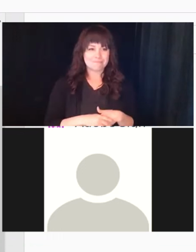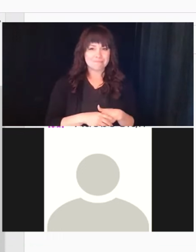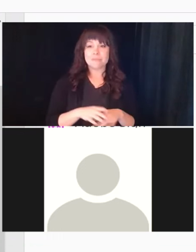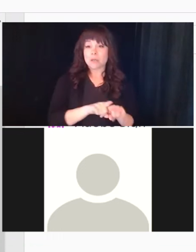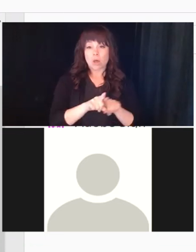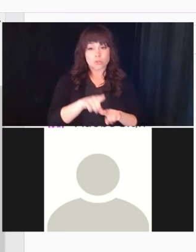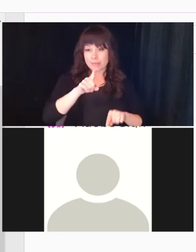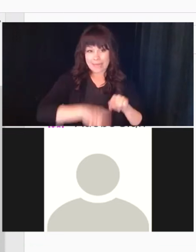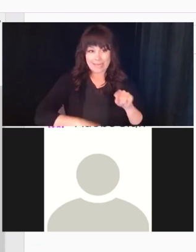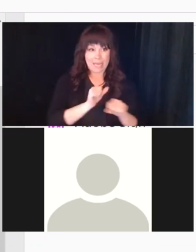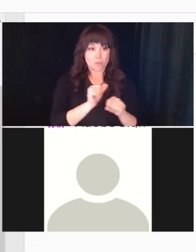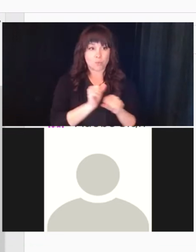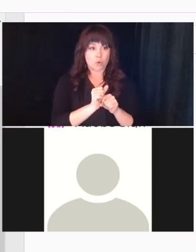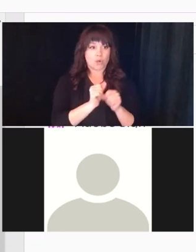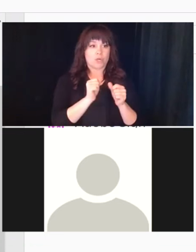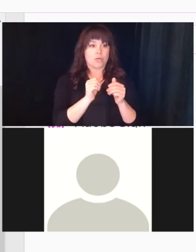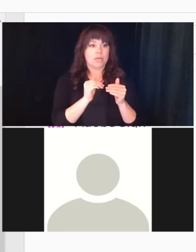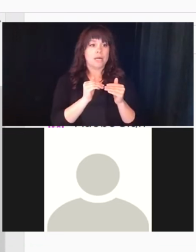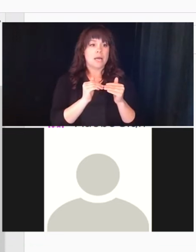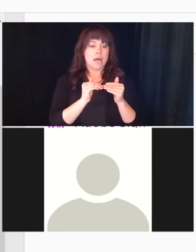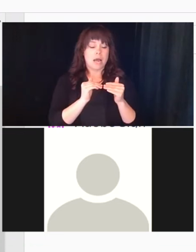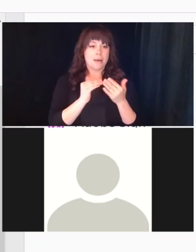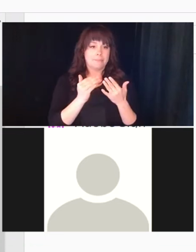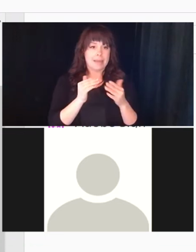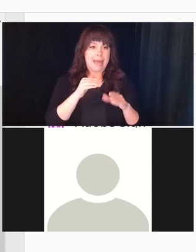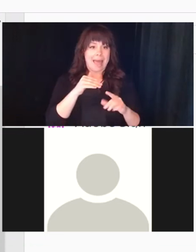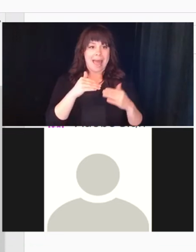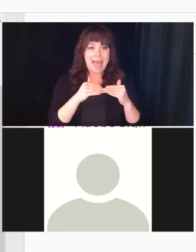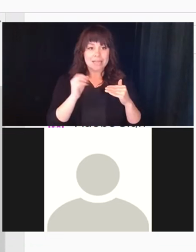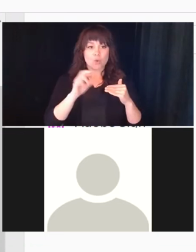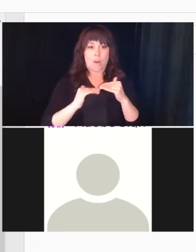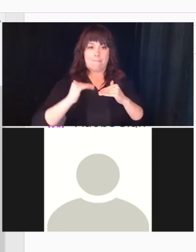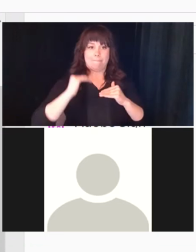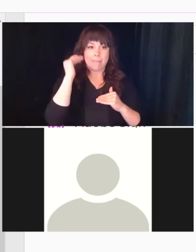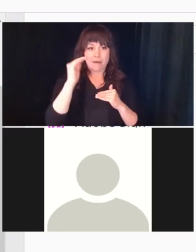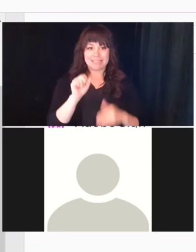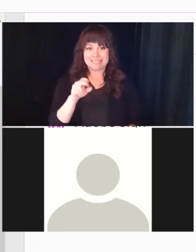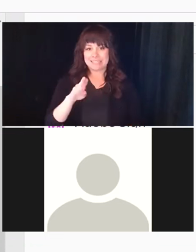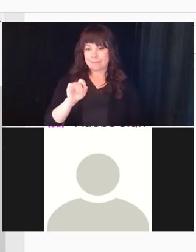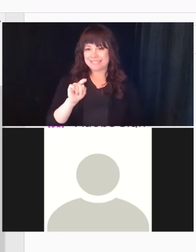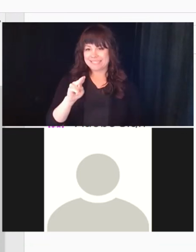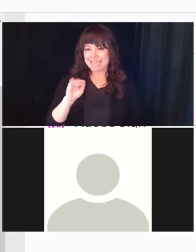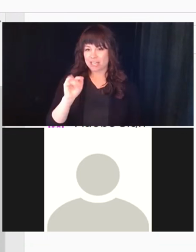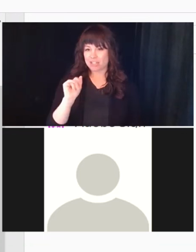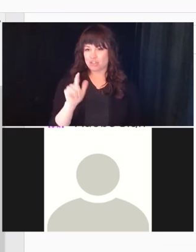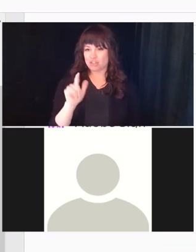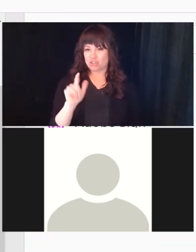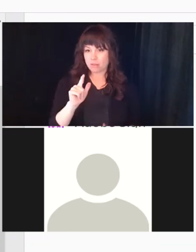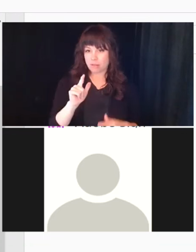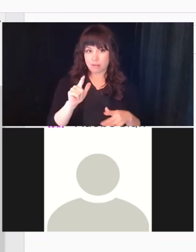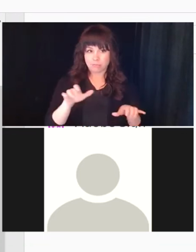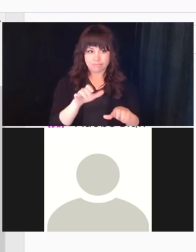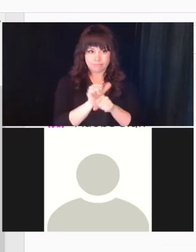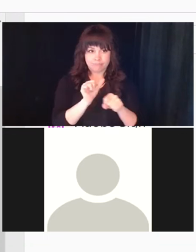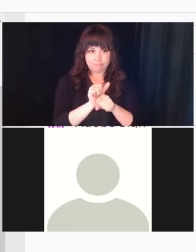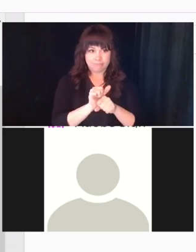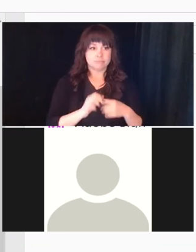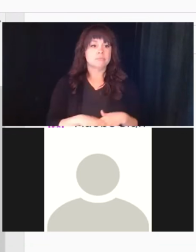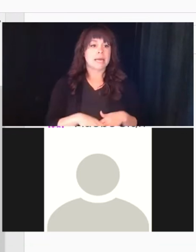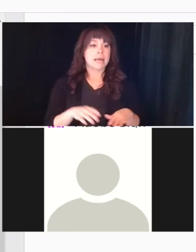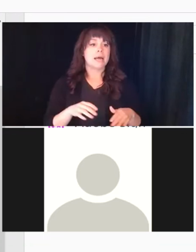gainful activity. And these SGA guidelines vary every year. This year, the